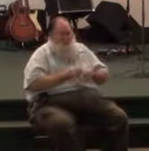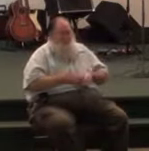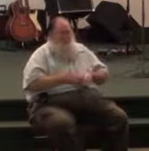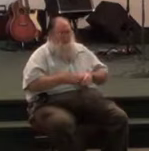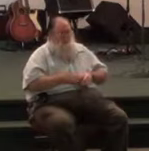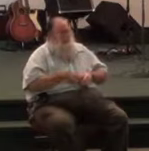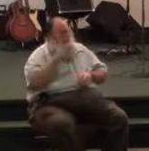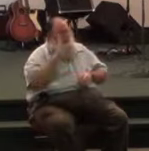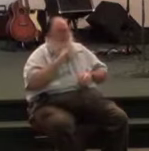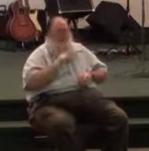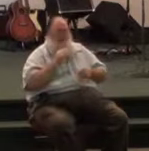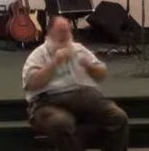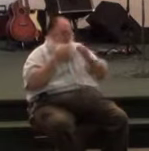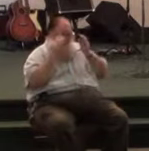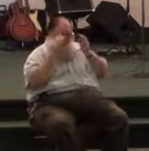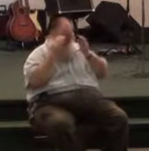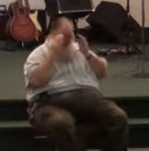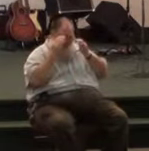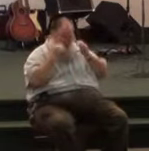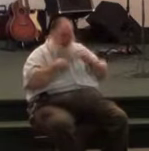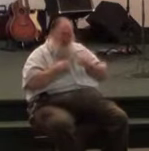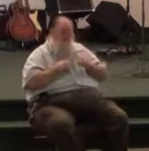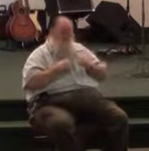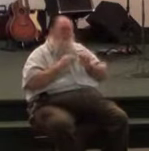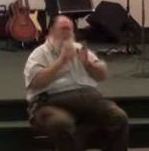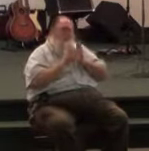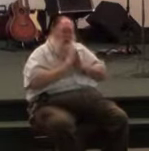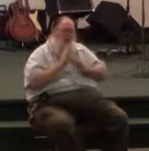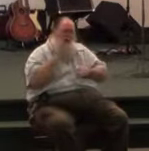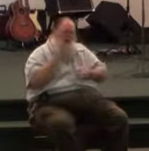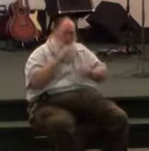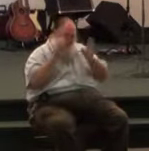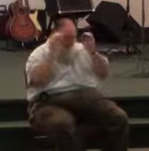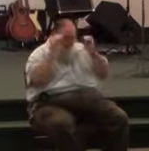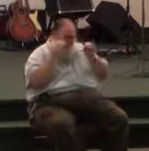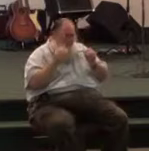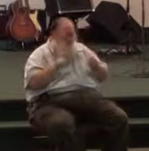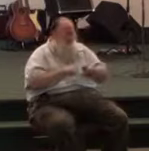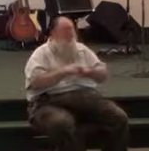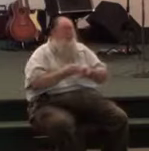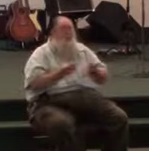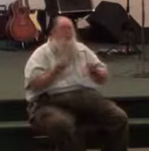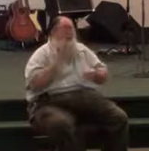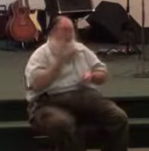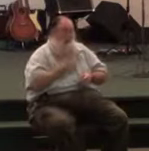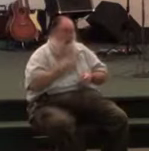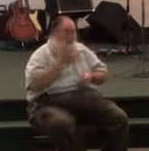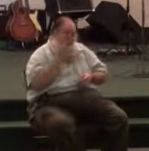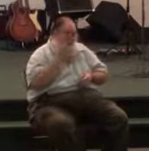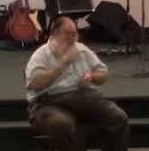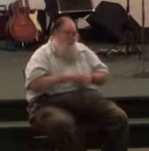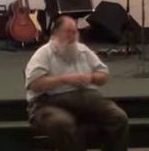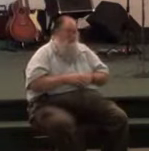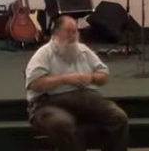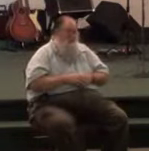I could pray and preach and teach like a lot of our speakers we had last week. But you know what? God didn't call me to be